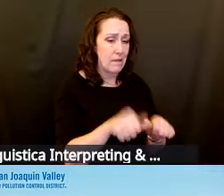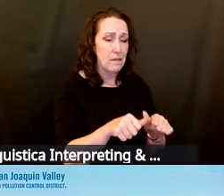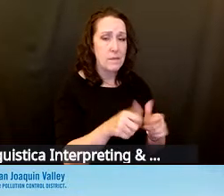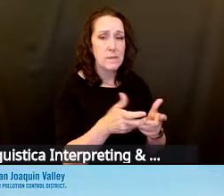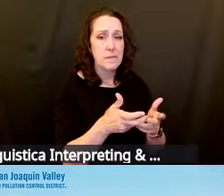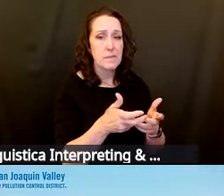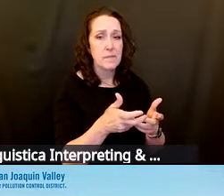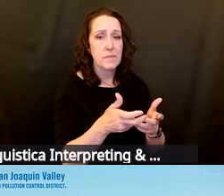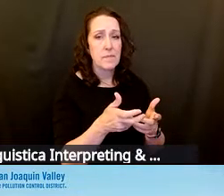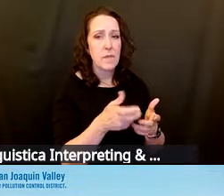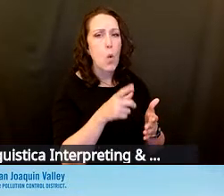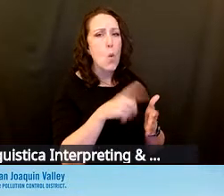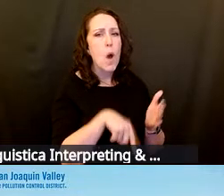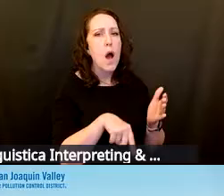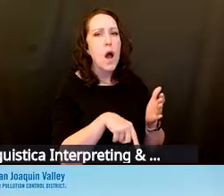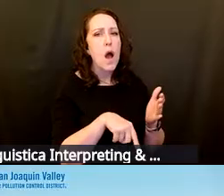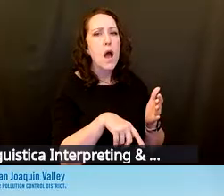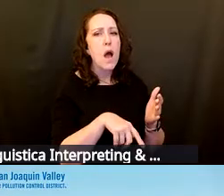what